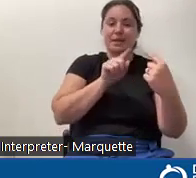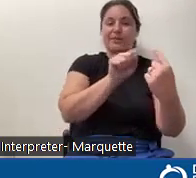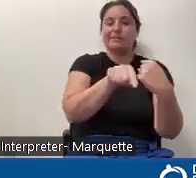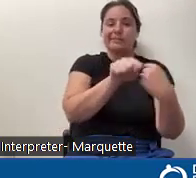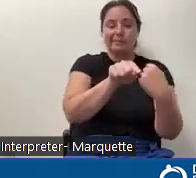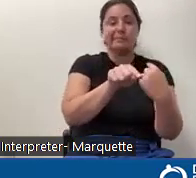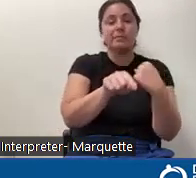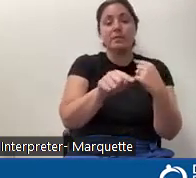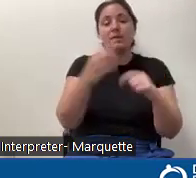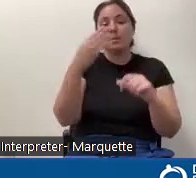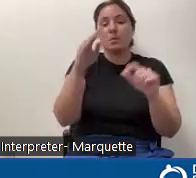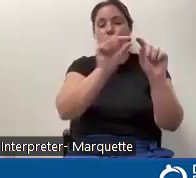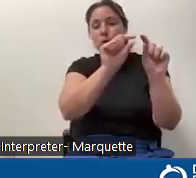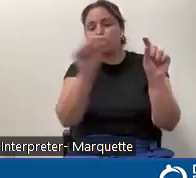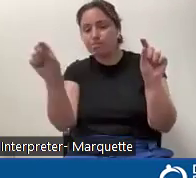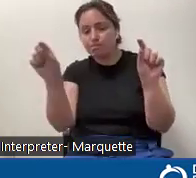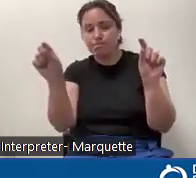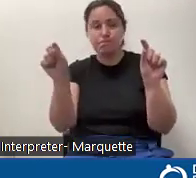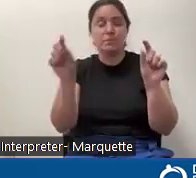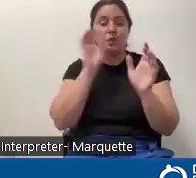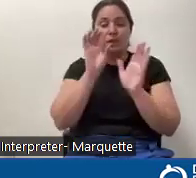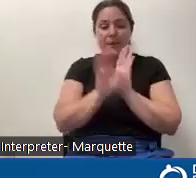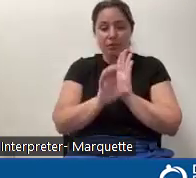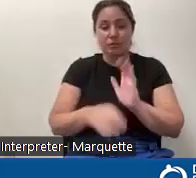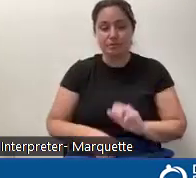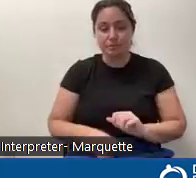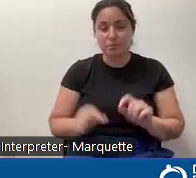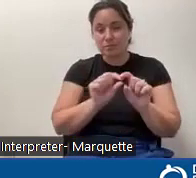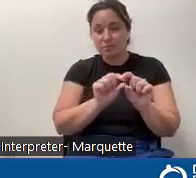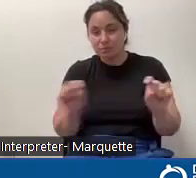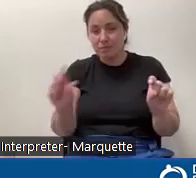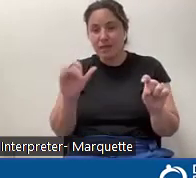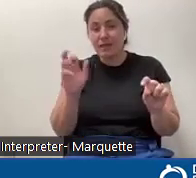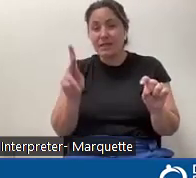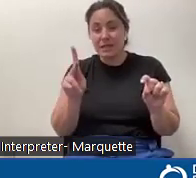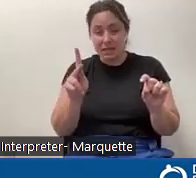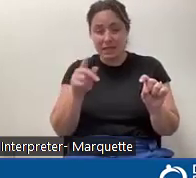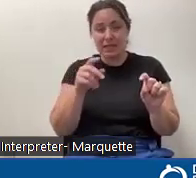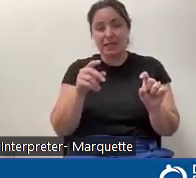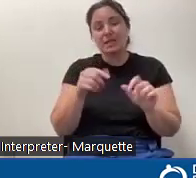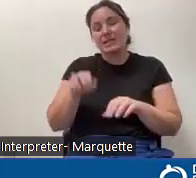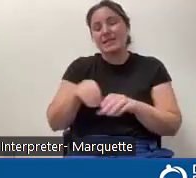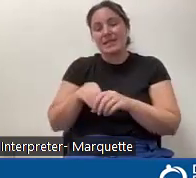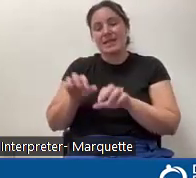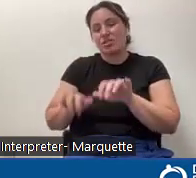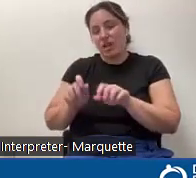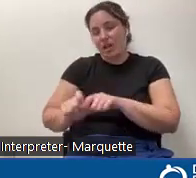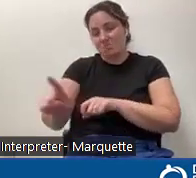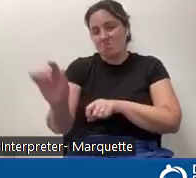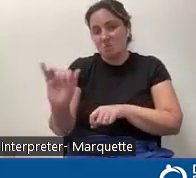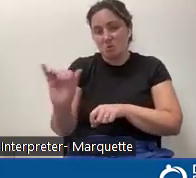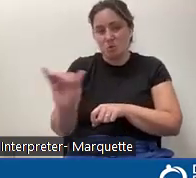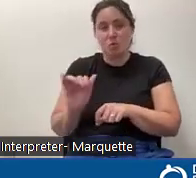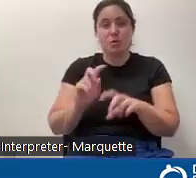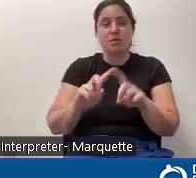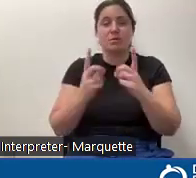on the top of the image. And we have the link in the chat to the Department of Labor's Office